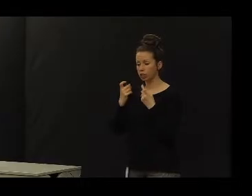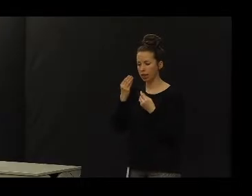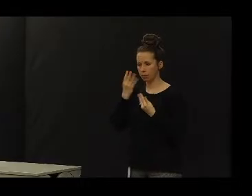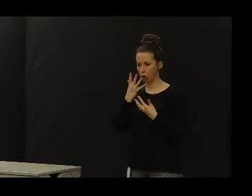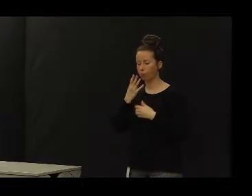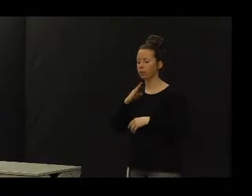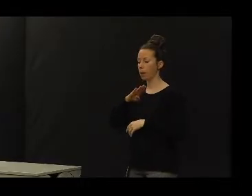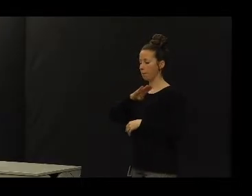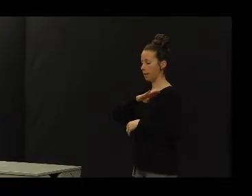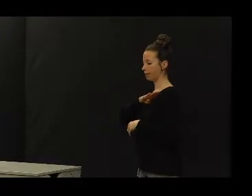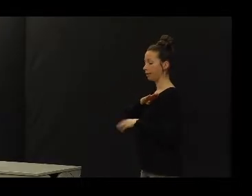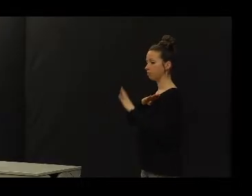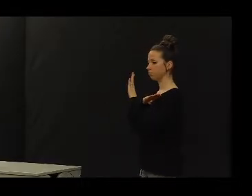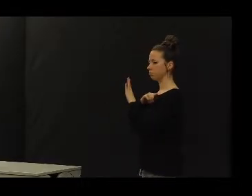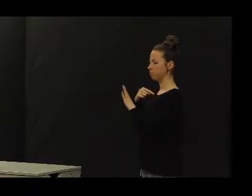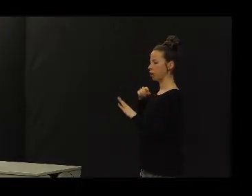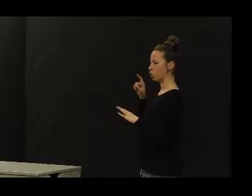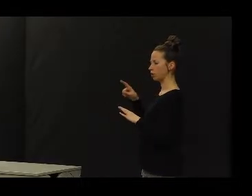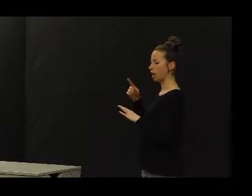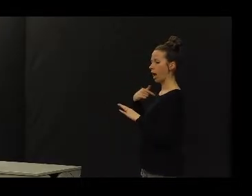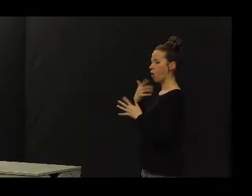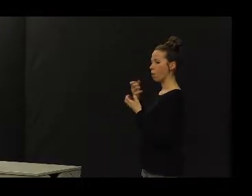motion